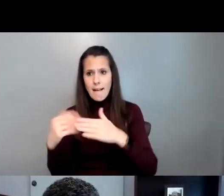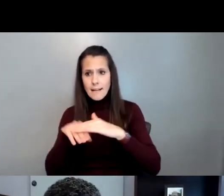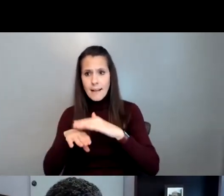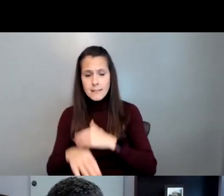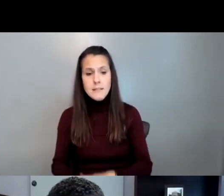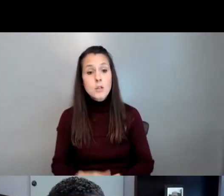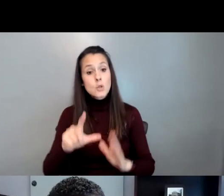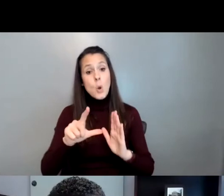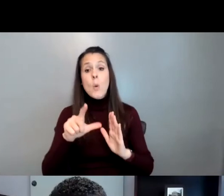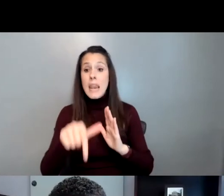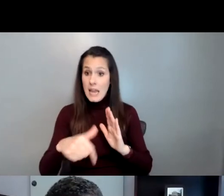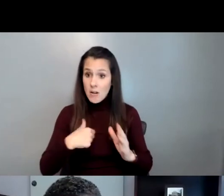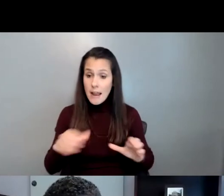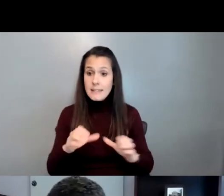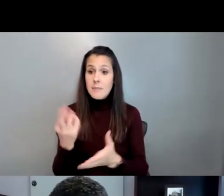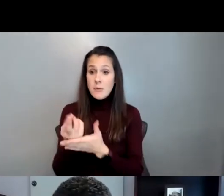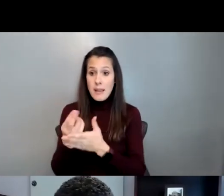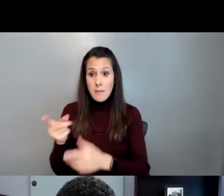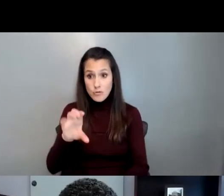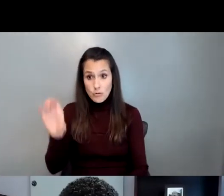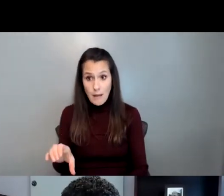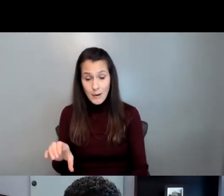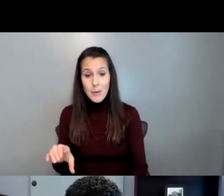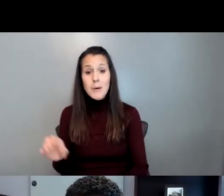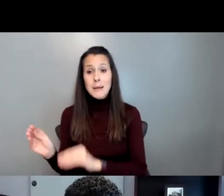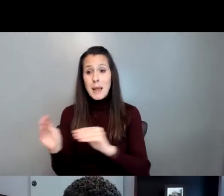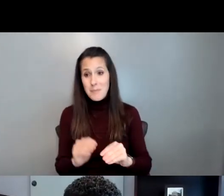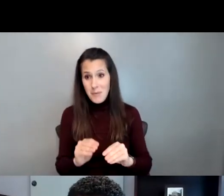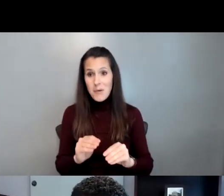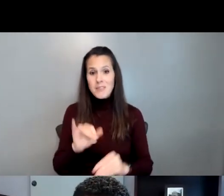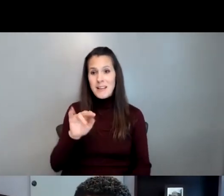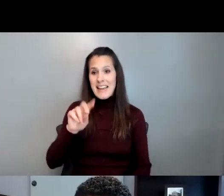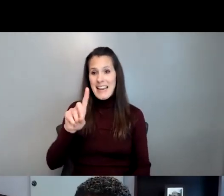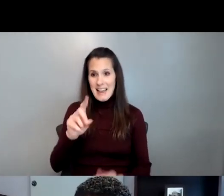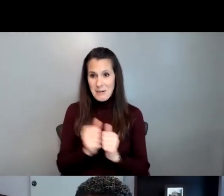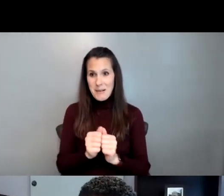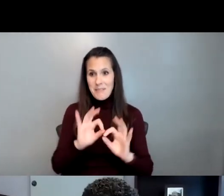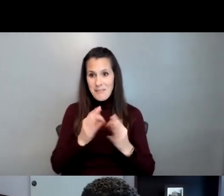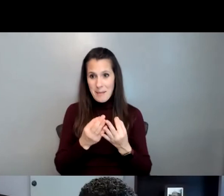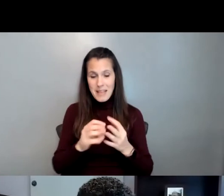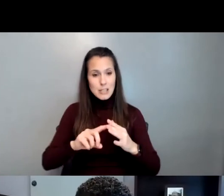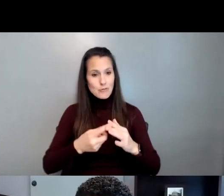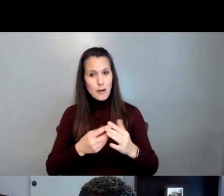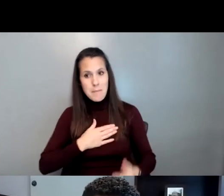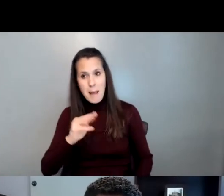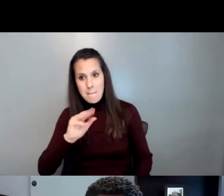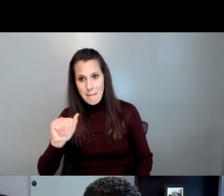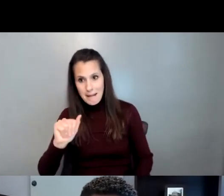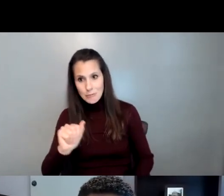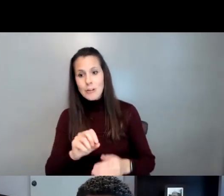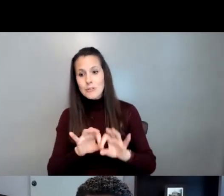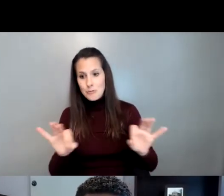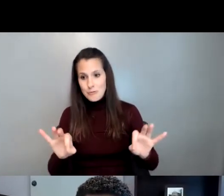my inpatient rehab in Chicago, I moved back with my family in South Bend, Indiana, and ended up starting a master's degree at Notre Dame in